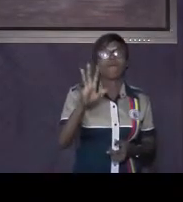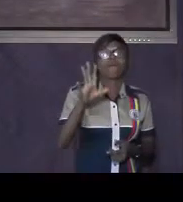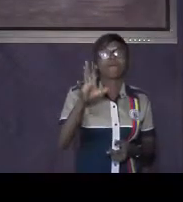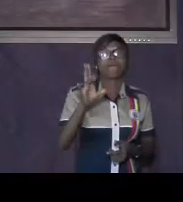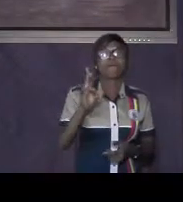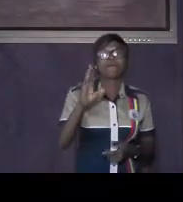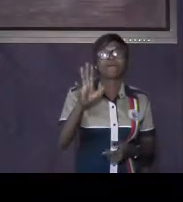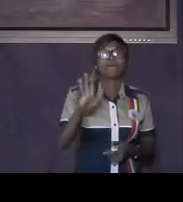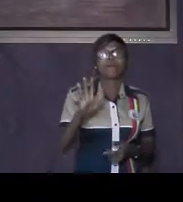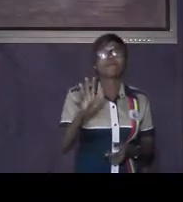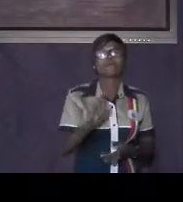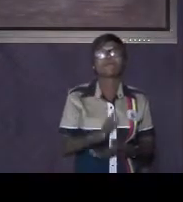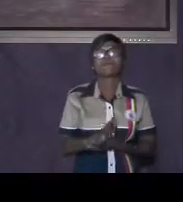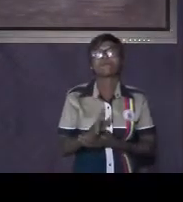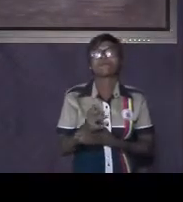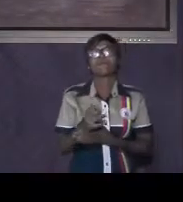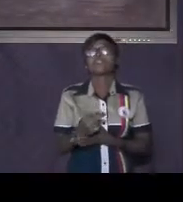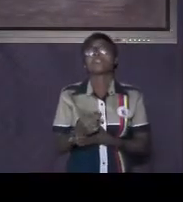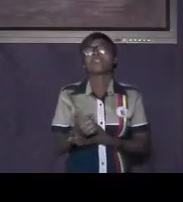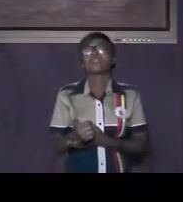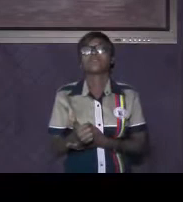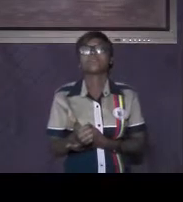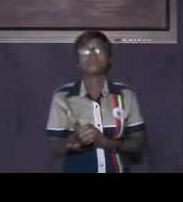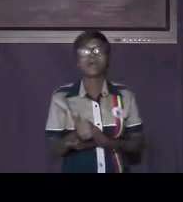475 hectares. Now,